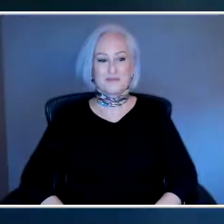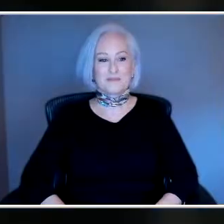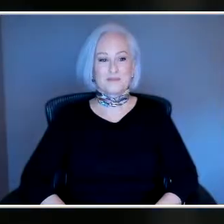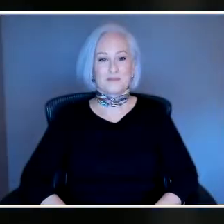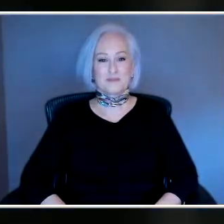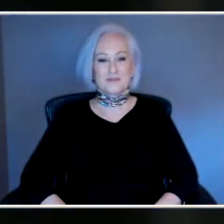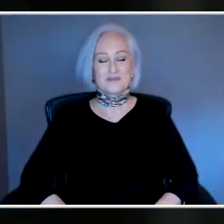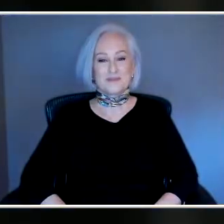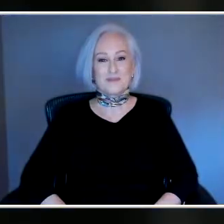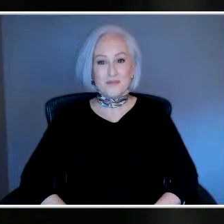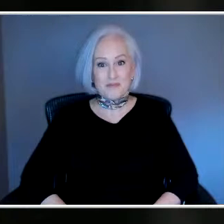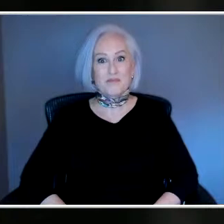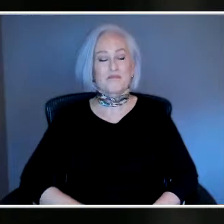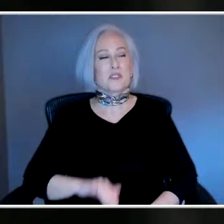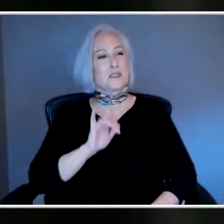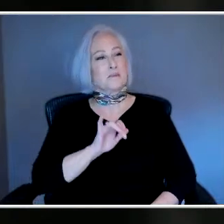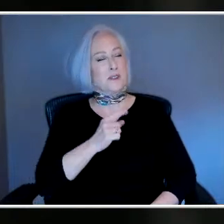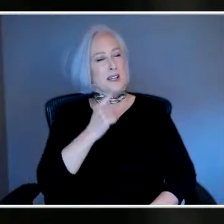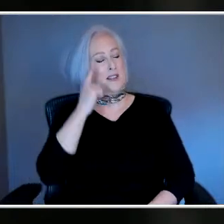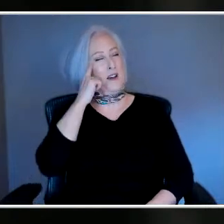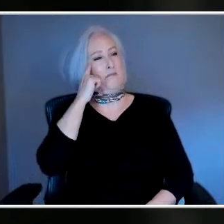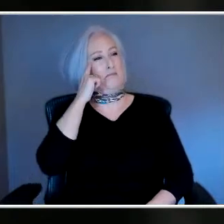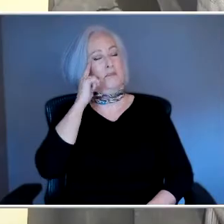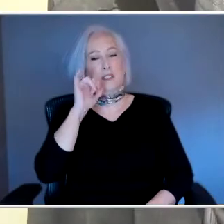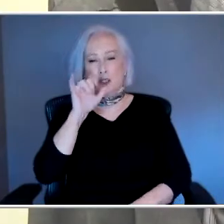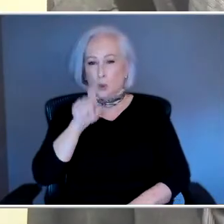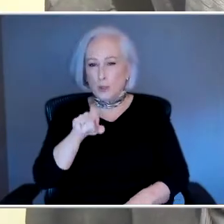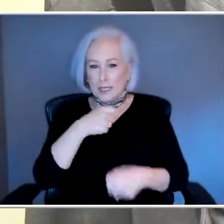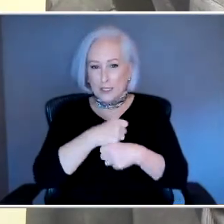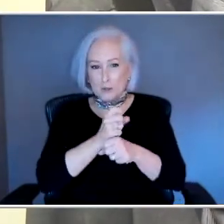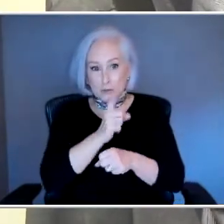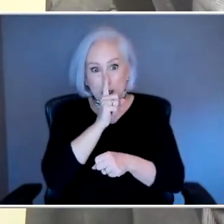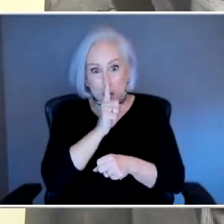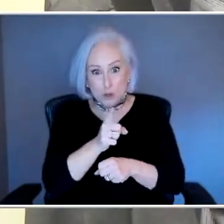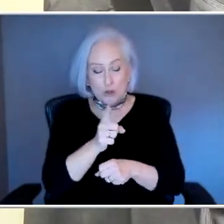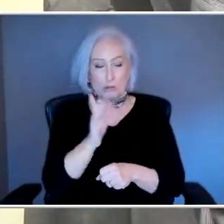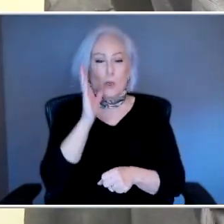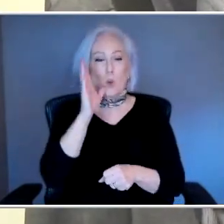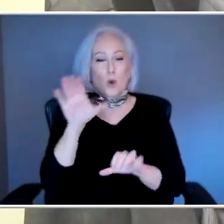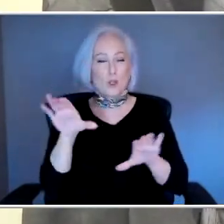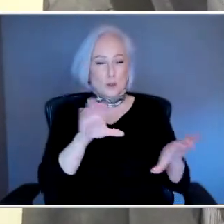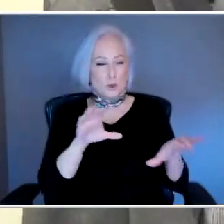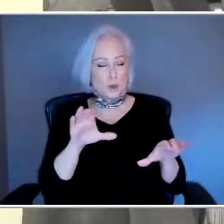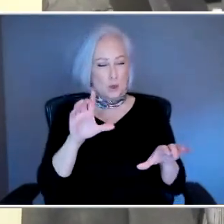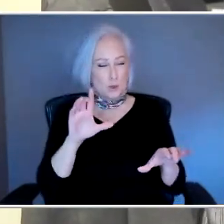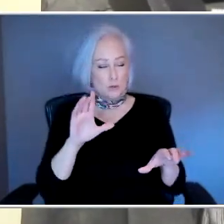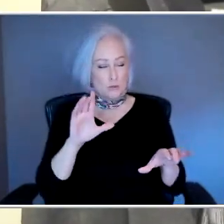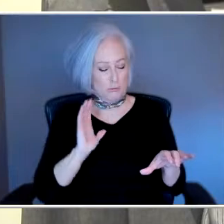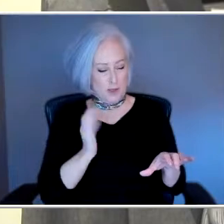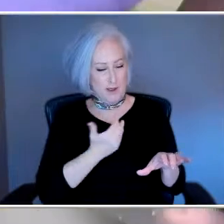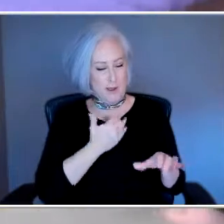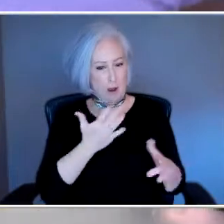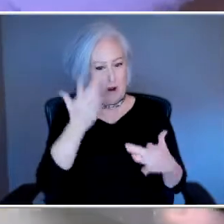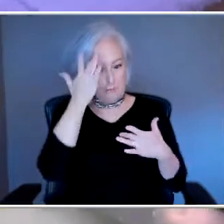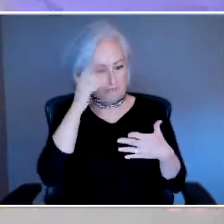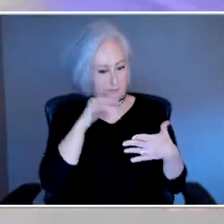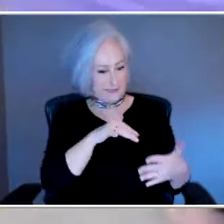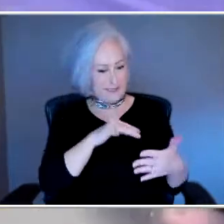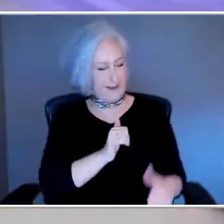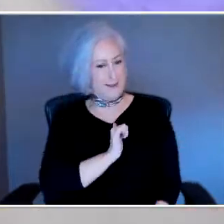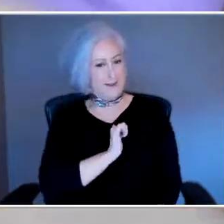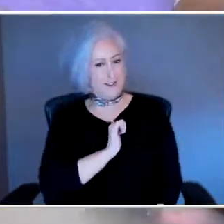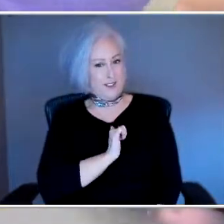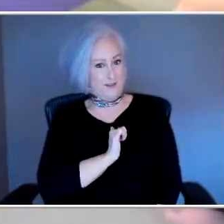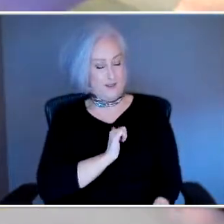And they were like, we need to make sure. We're going to do our own pathology. And it turns out that I'm 60% estrogen